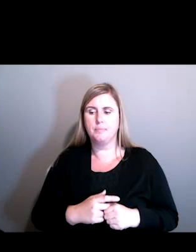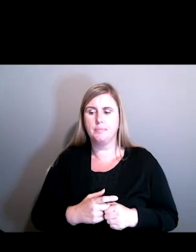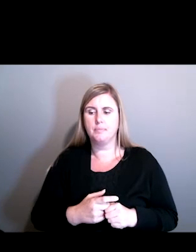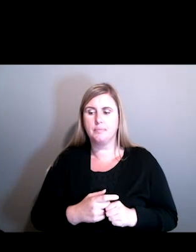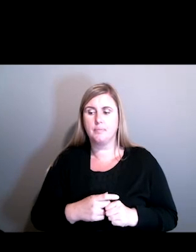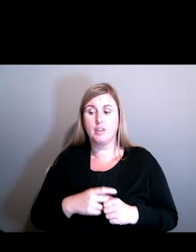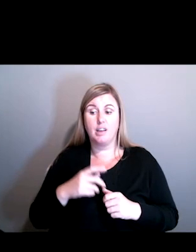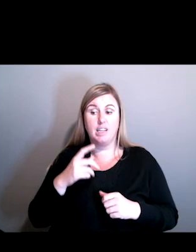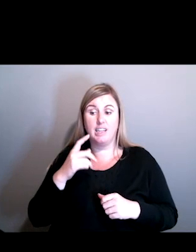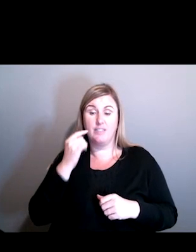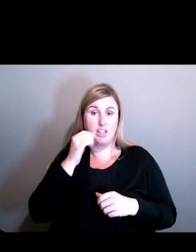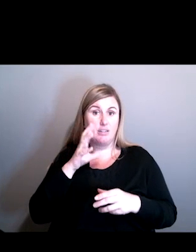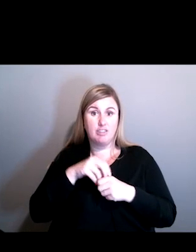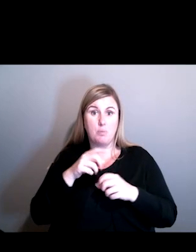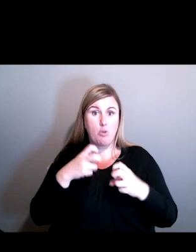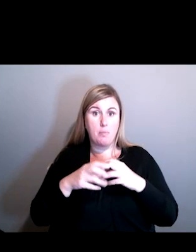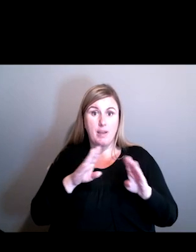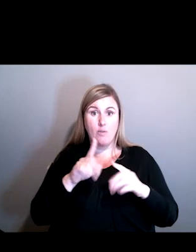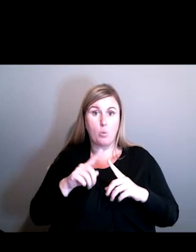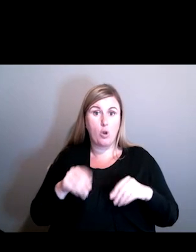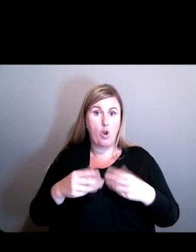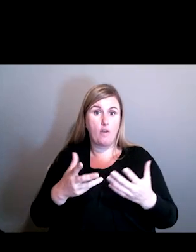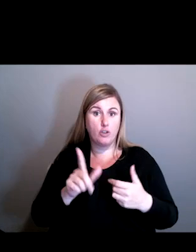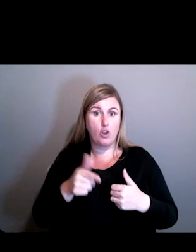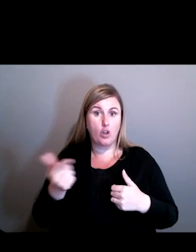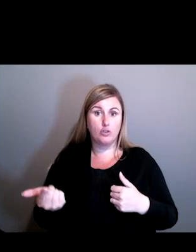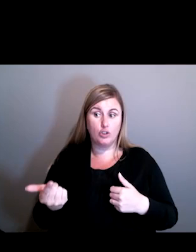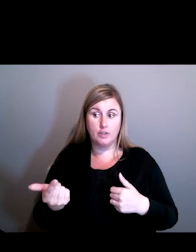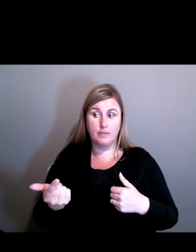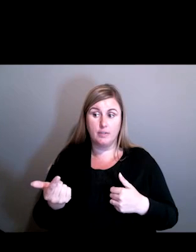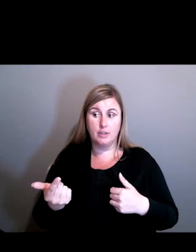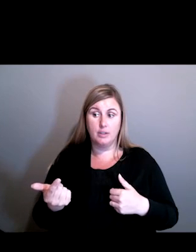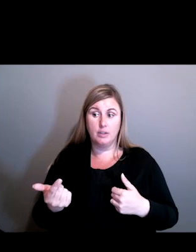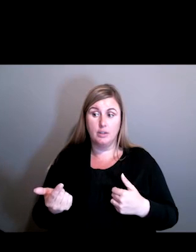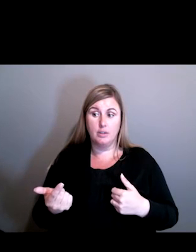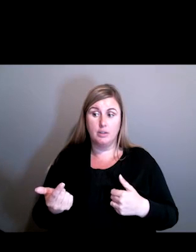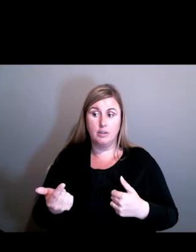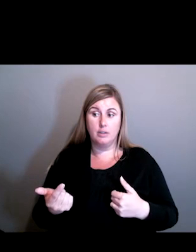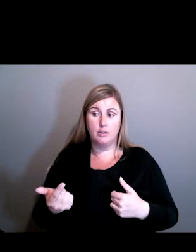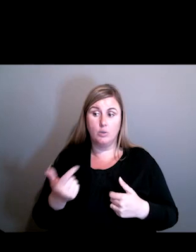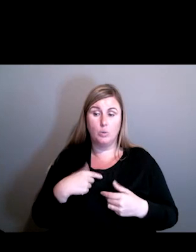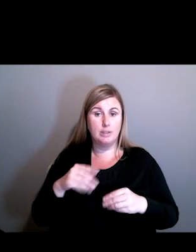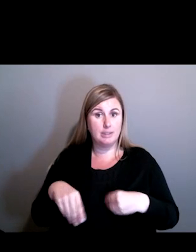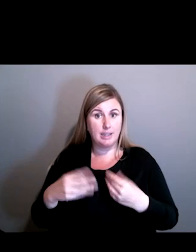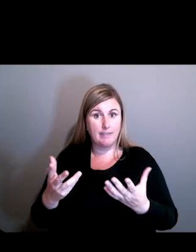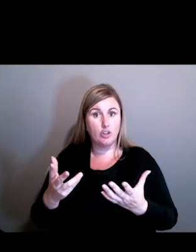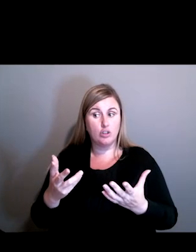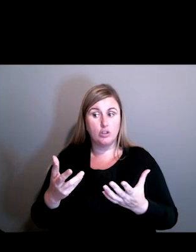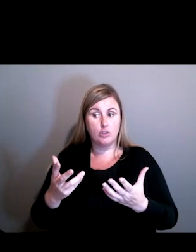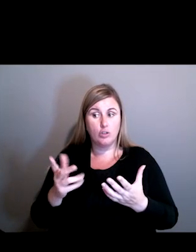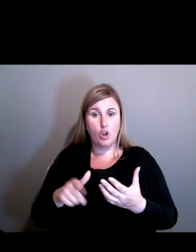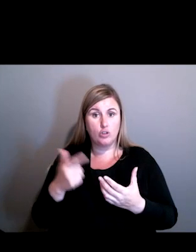does not engage in problem behavior when we offer the alternative, then we deliver the